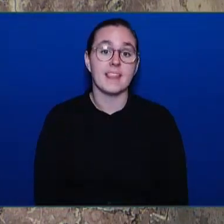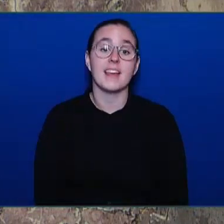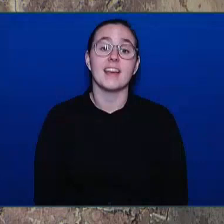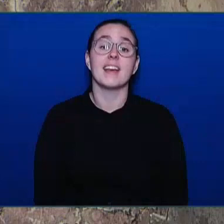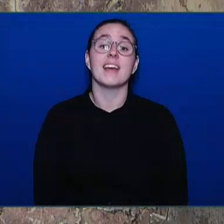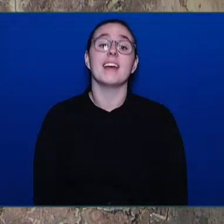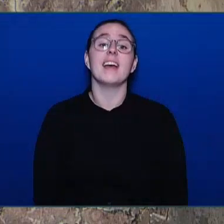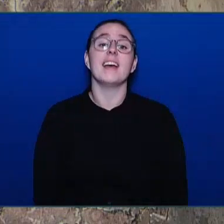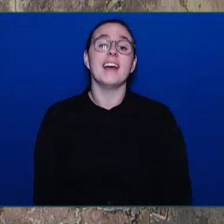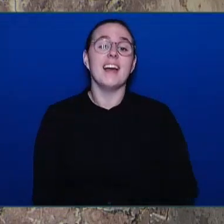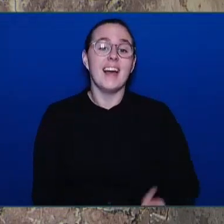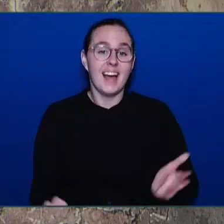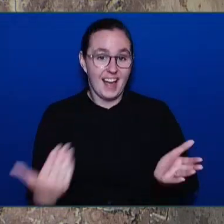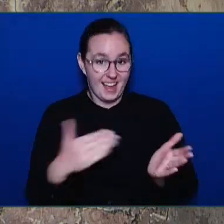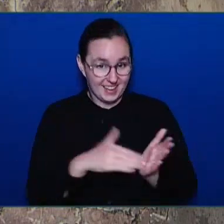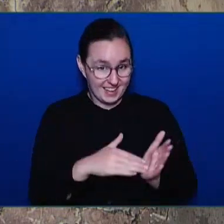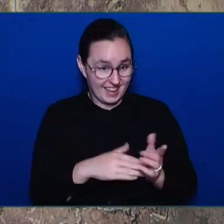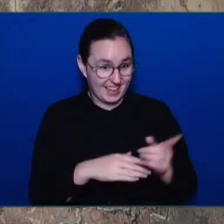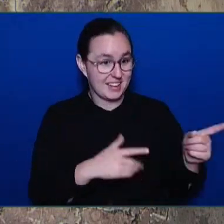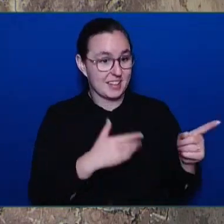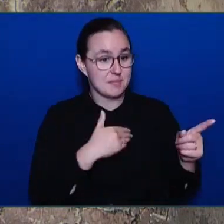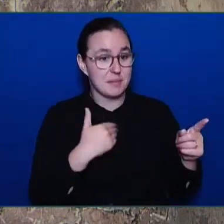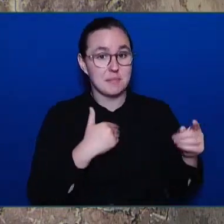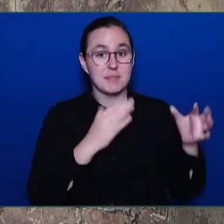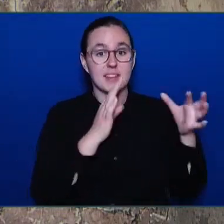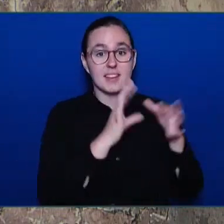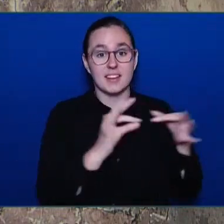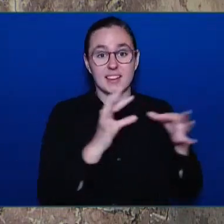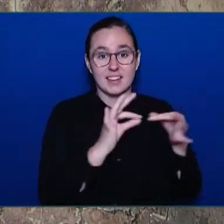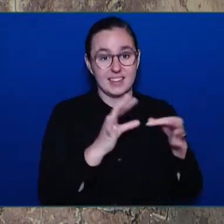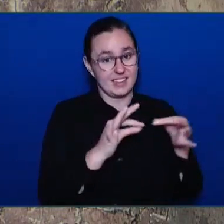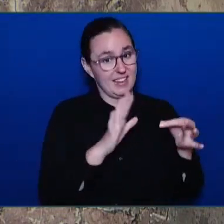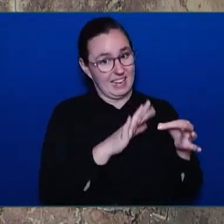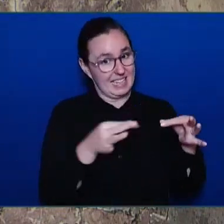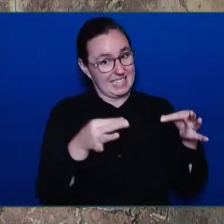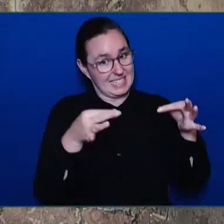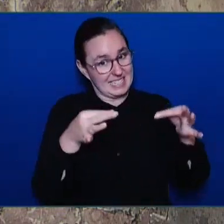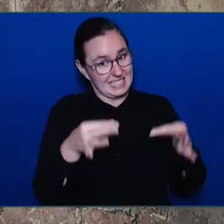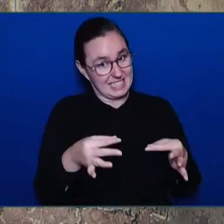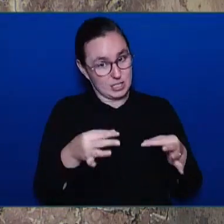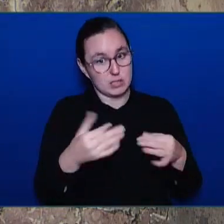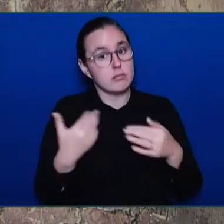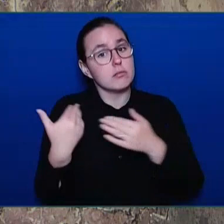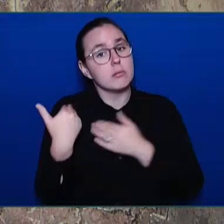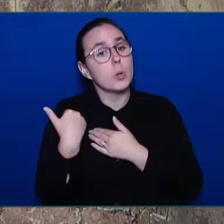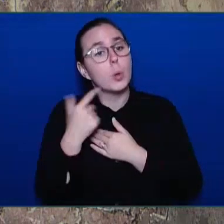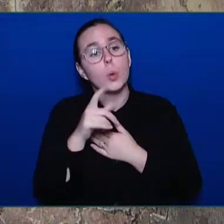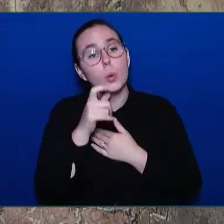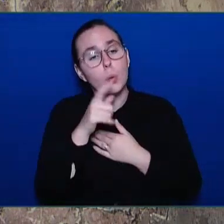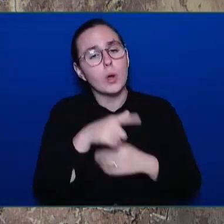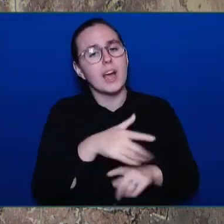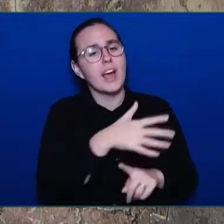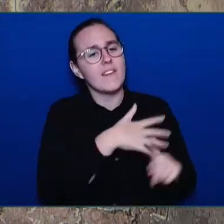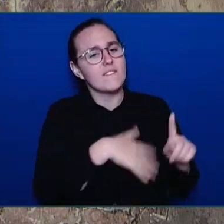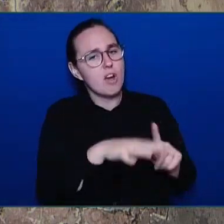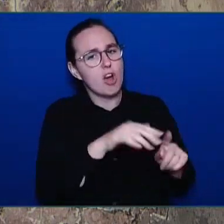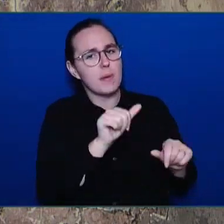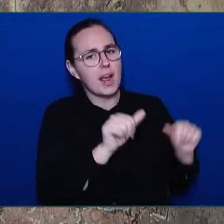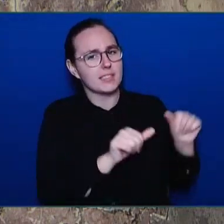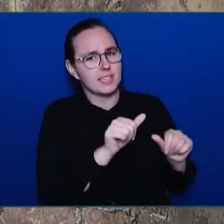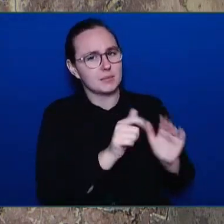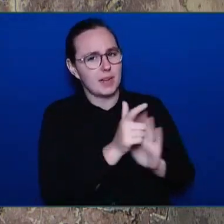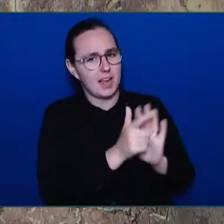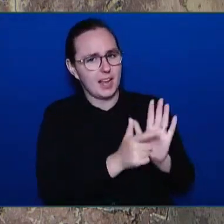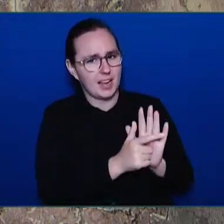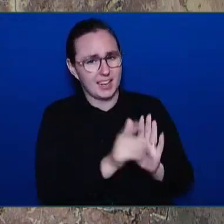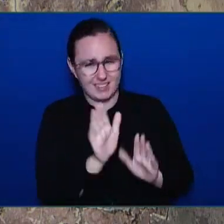of a decision under the Environmental Assessment Act. As a lawyer, the member should know that I or any